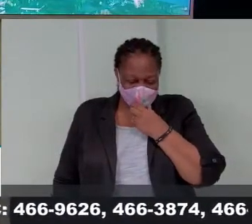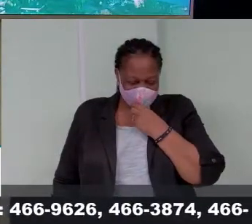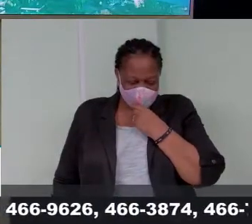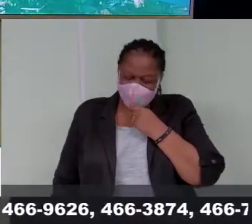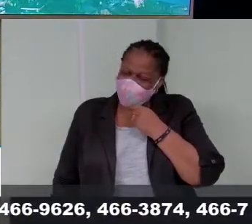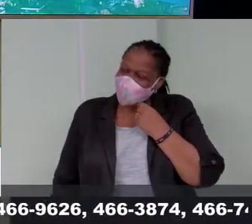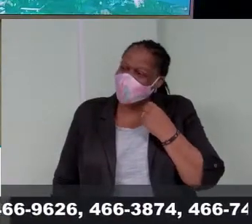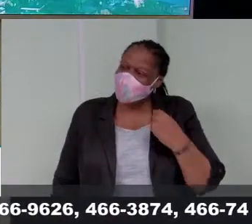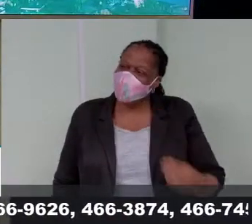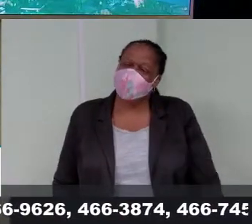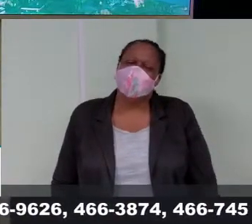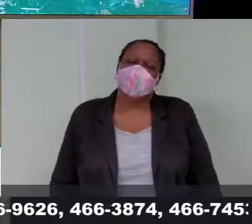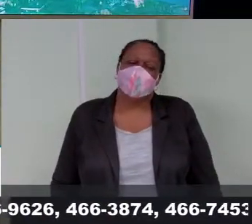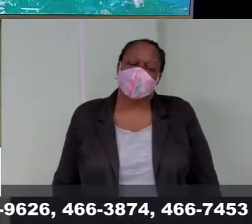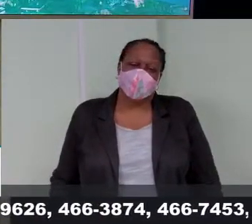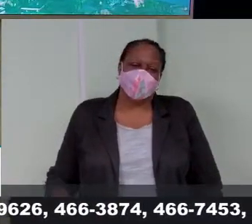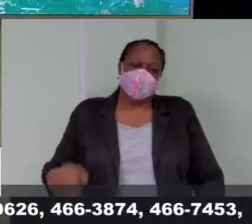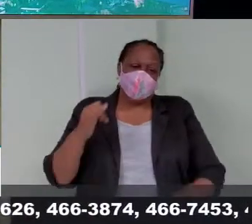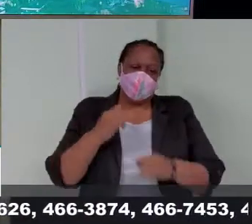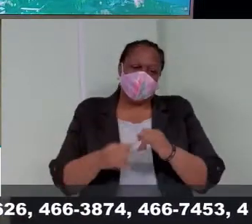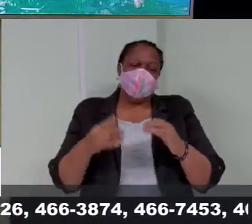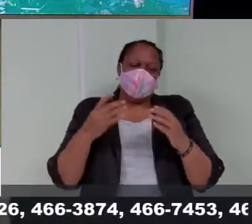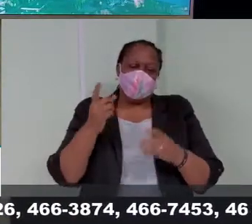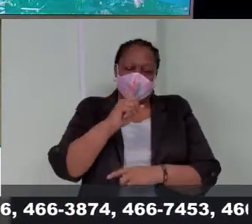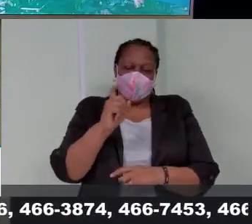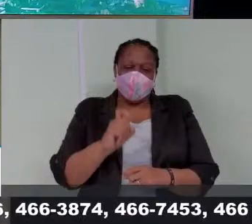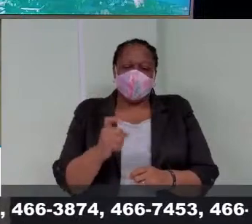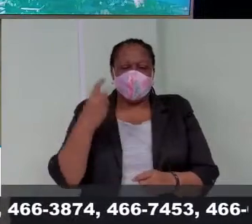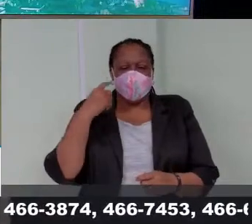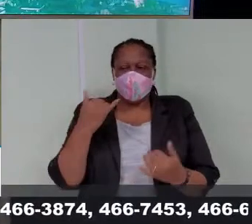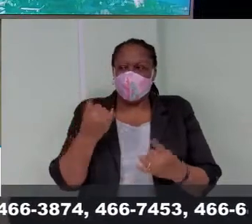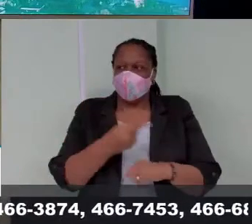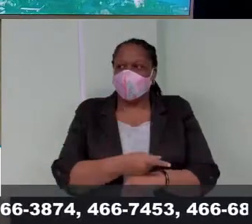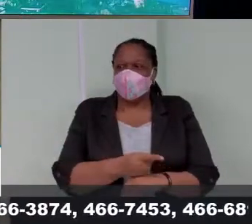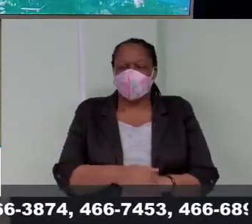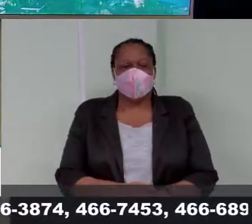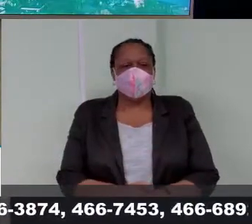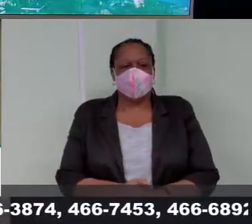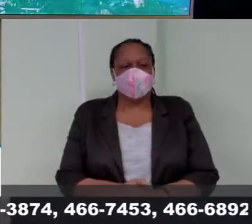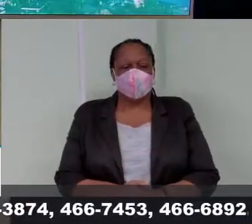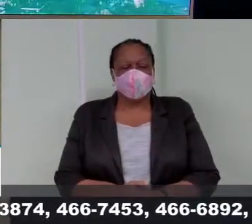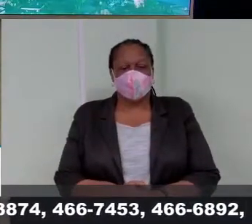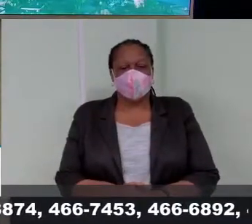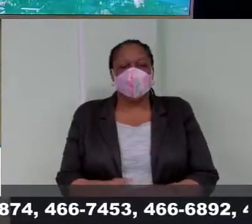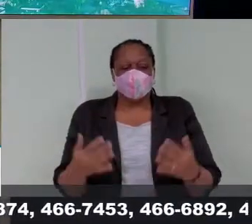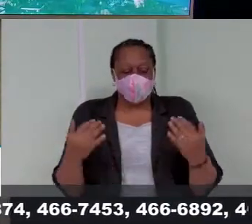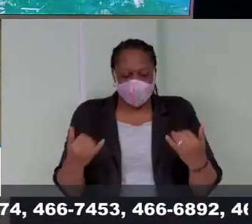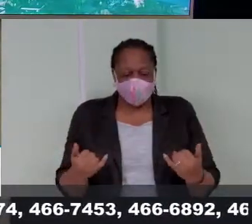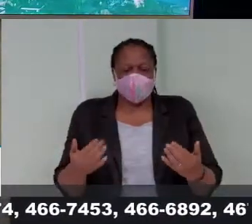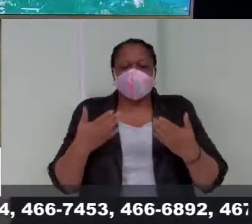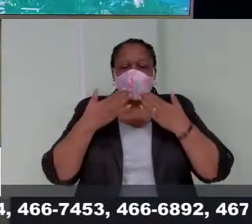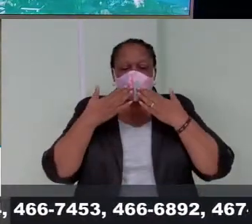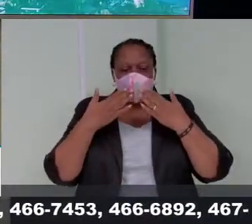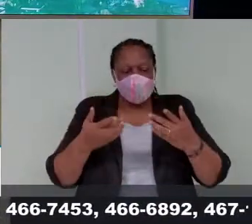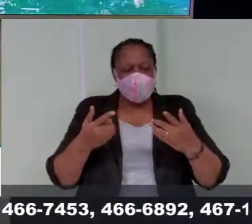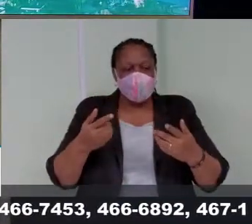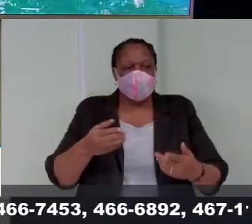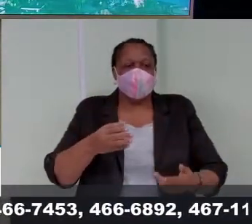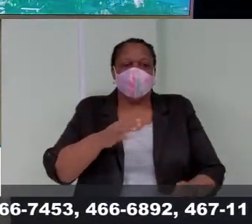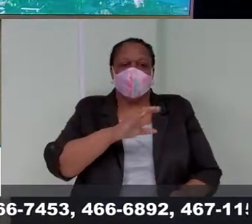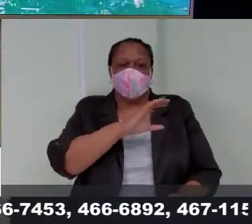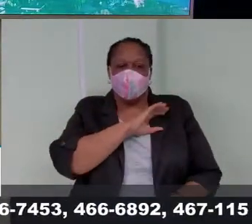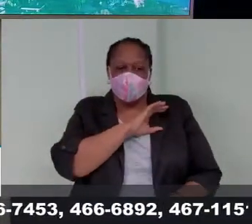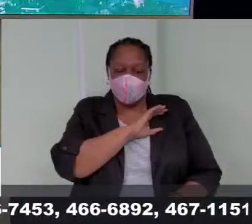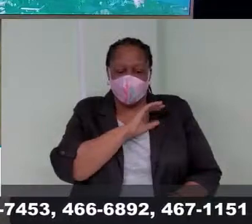Okay, that was our last question for the day. I want to thank Superintendent Cromwell Henry for